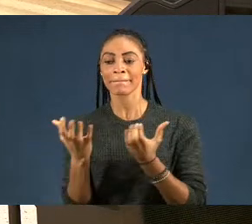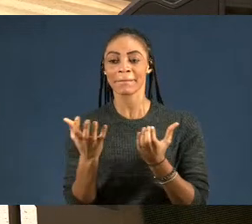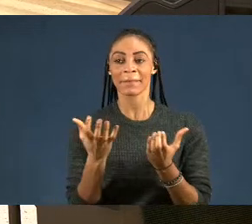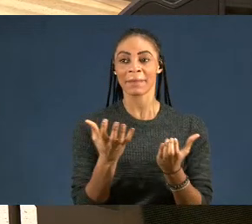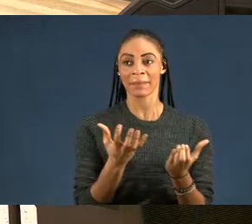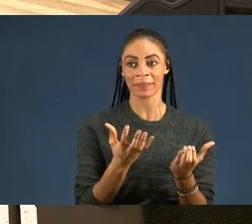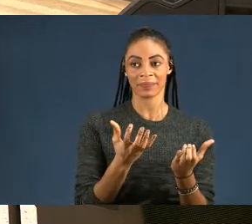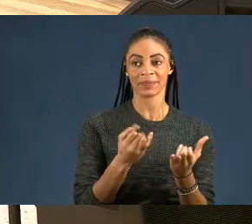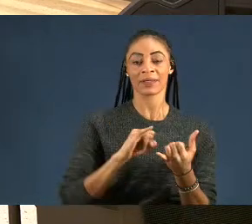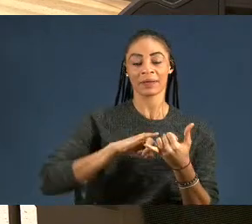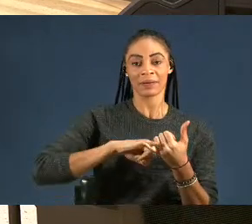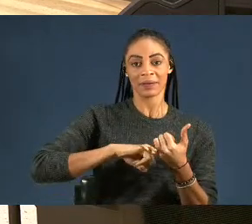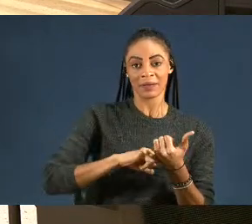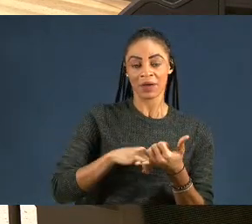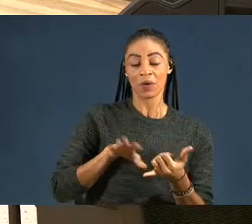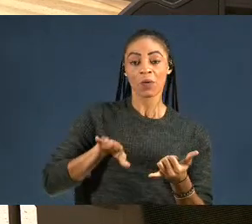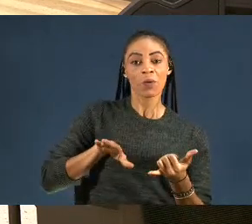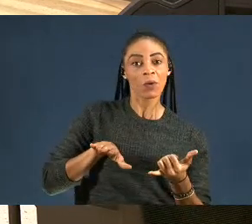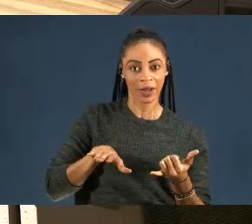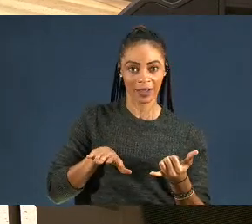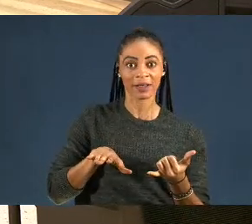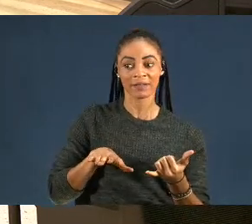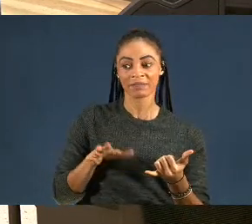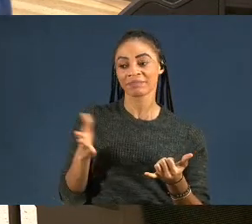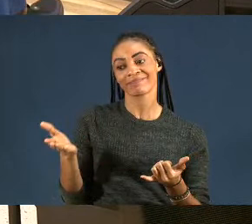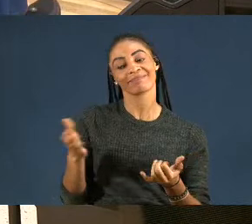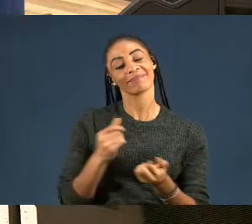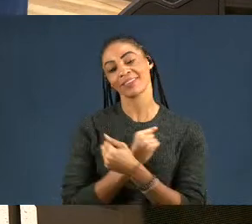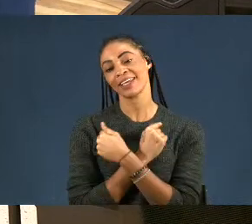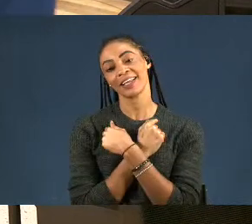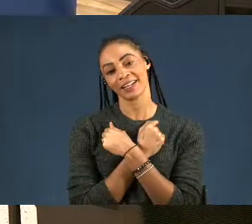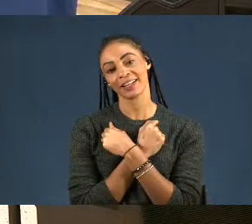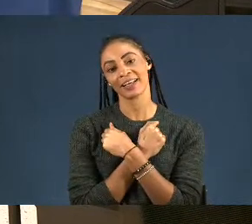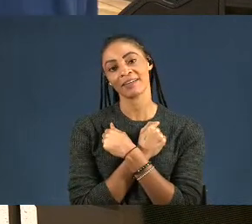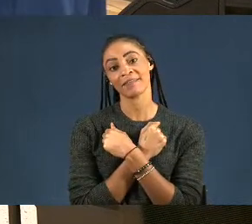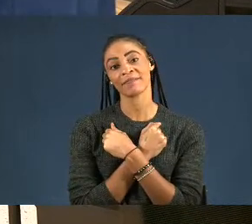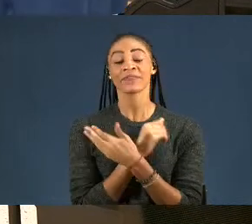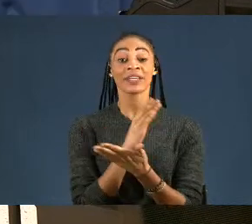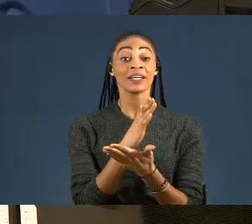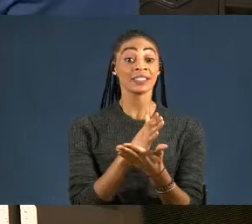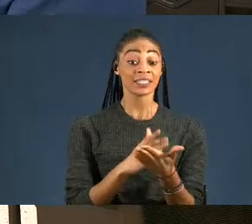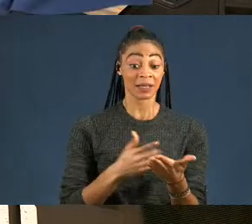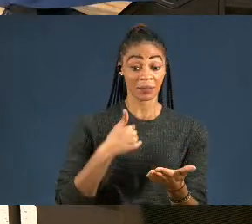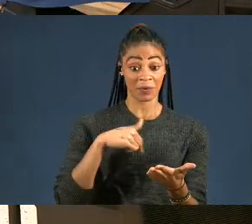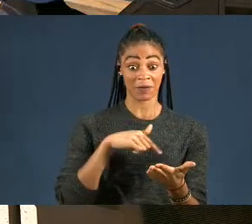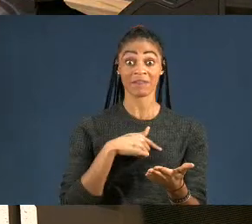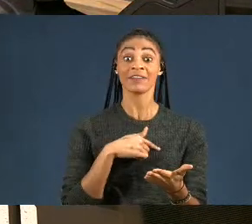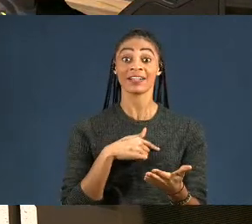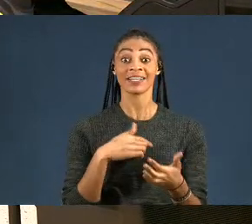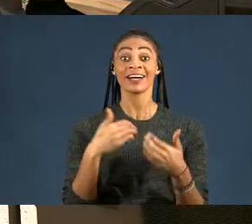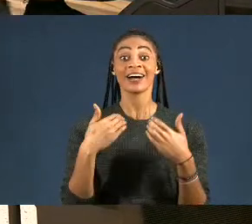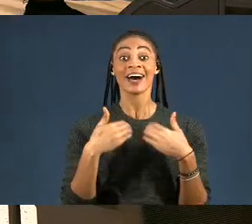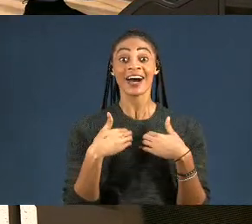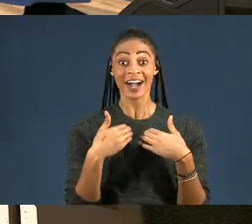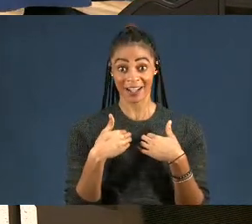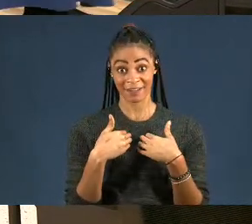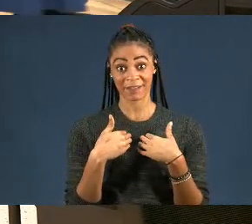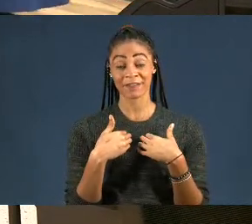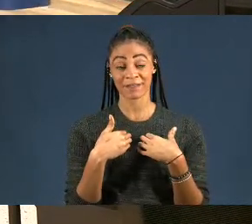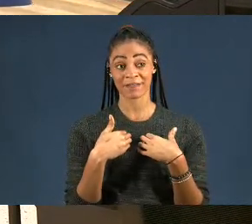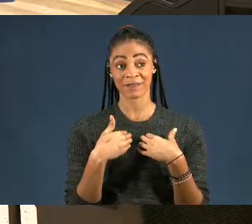love the one they married. But some of us have been exposed to loving, to marrying the one we